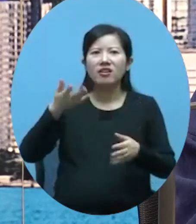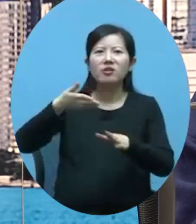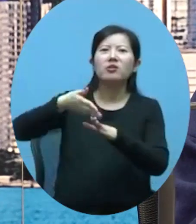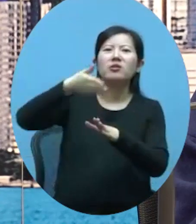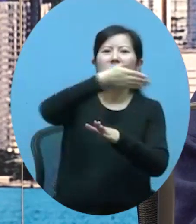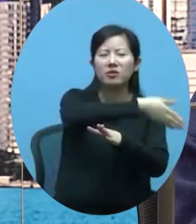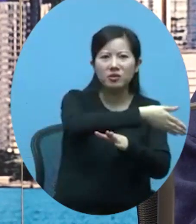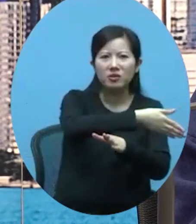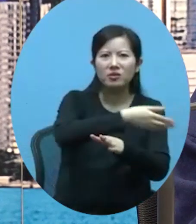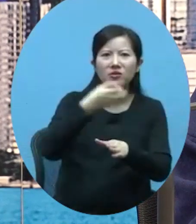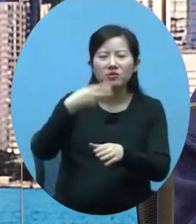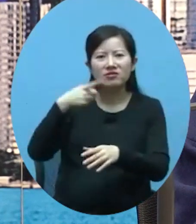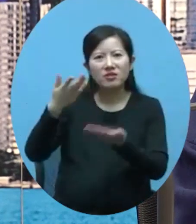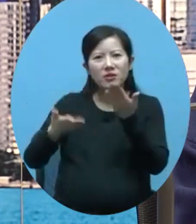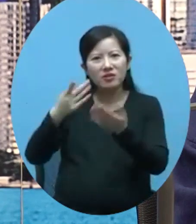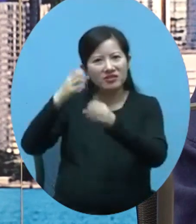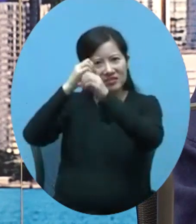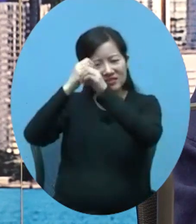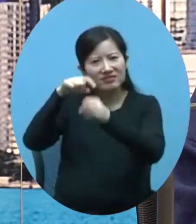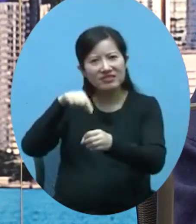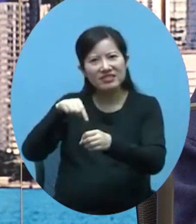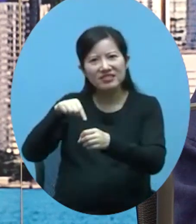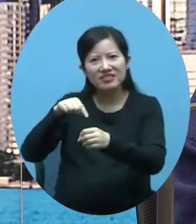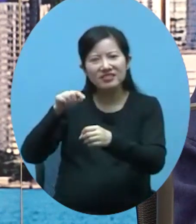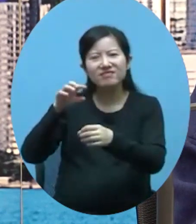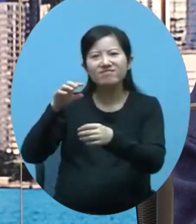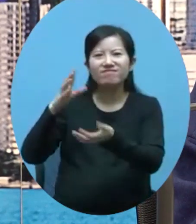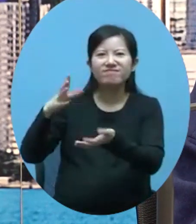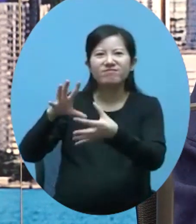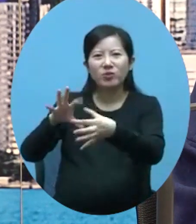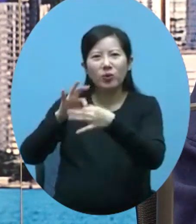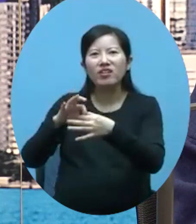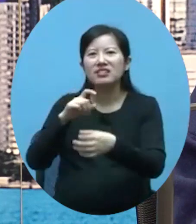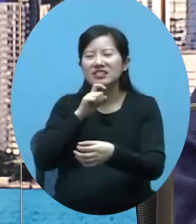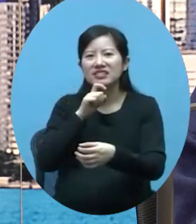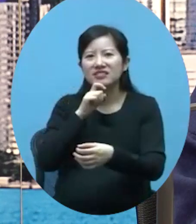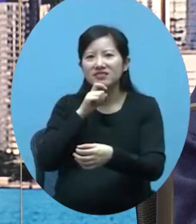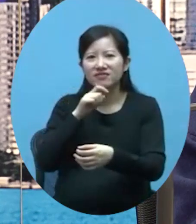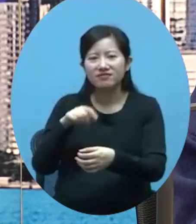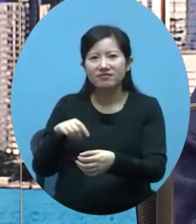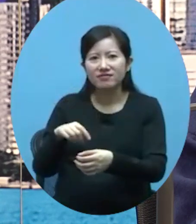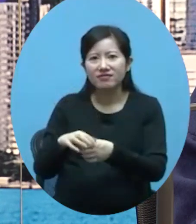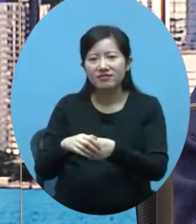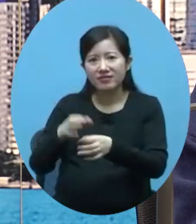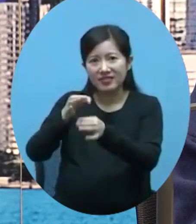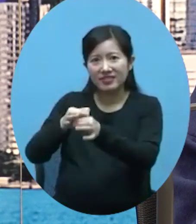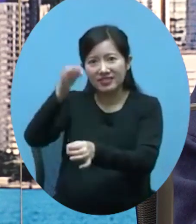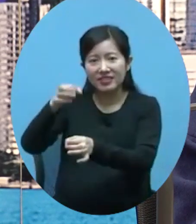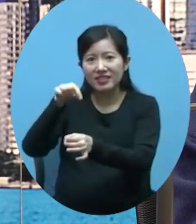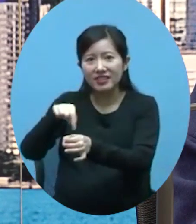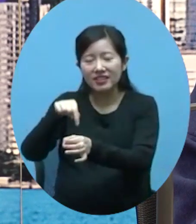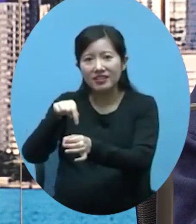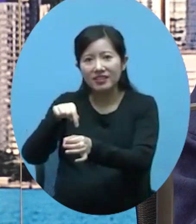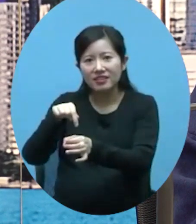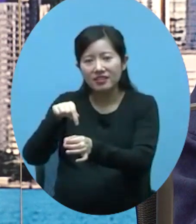sometimes the specimen may not pick up when you take the specimen you may not pick up the right